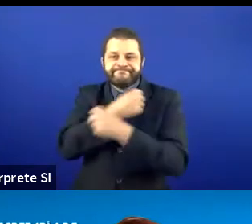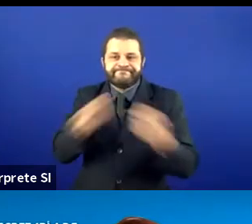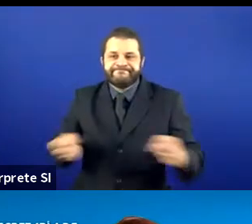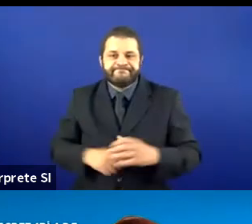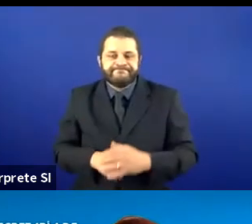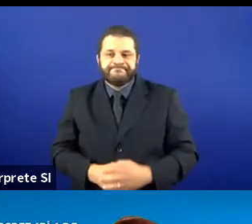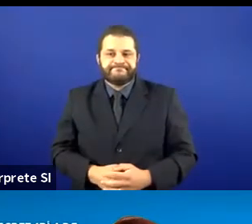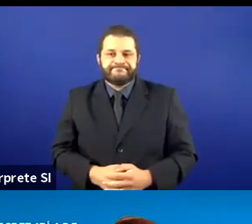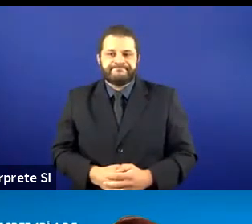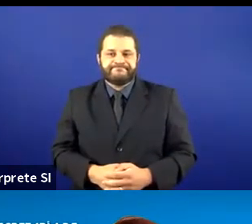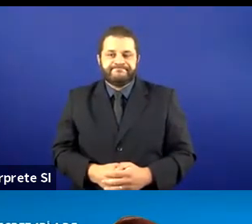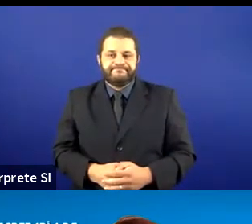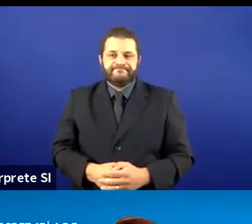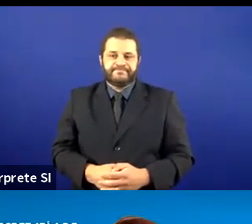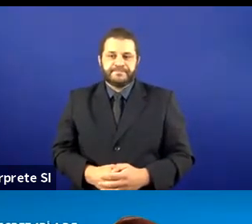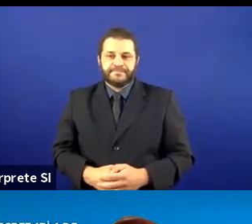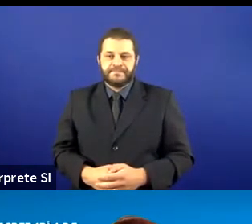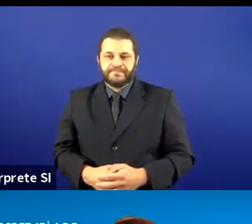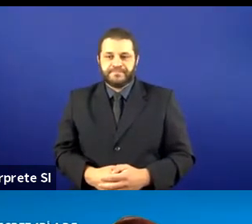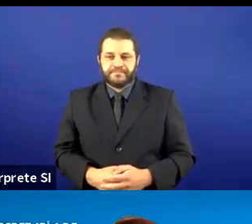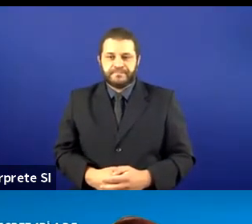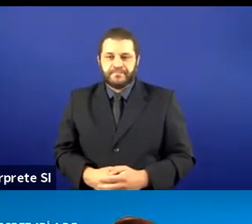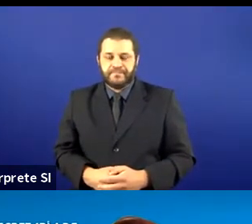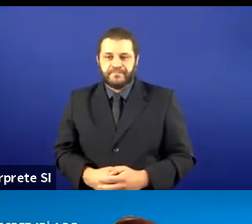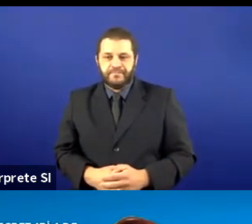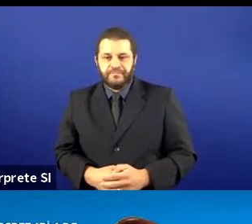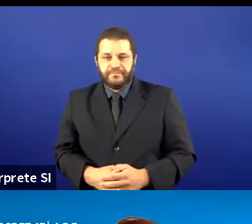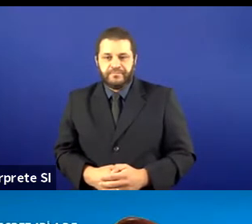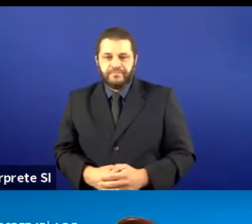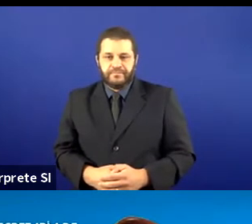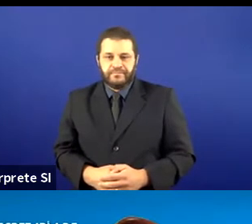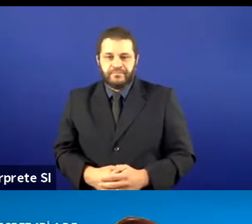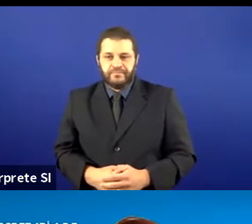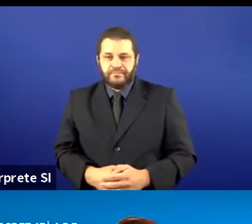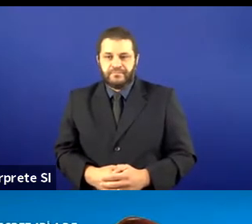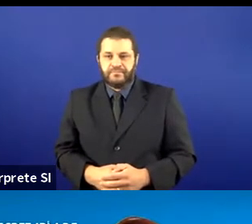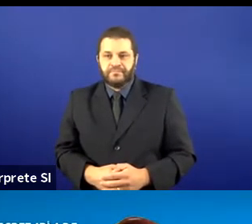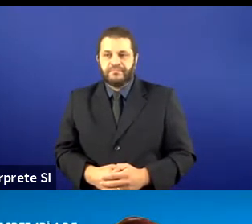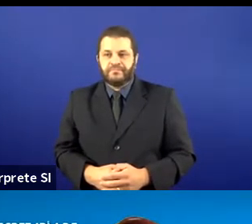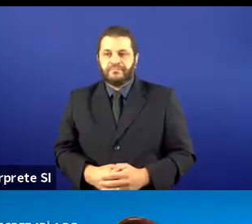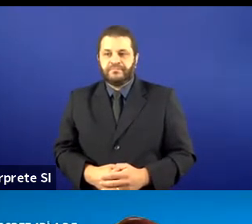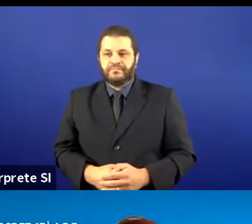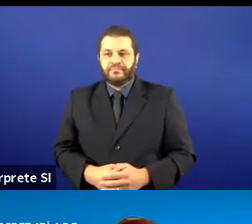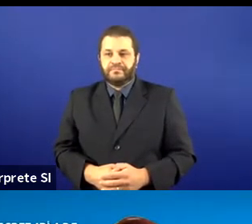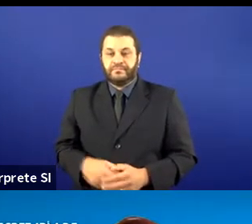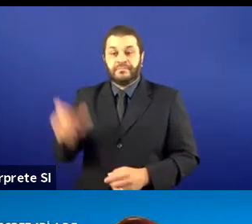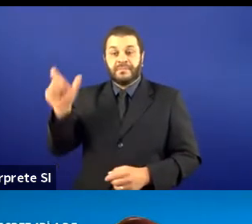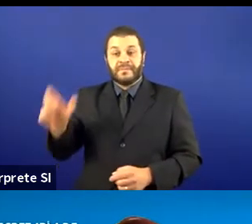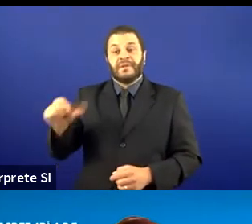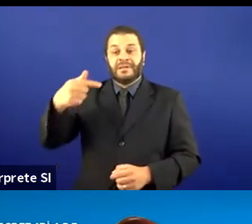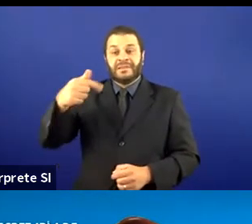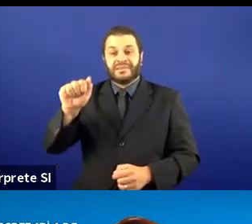for quite some time and have been inspired by her vision and leadership. Tarsila Rivera Zea es una activista,